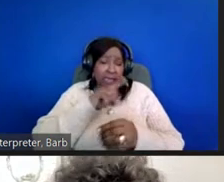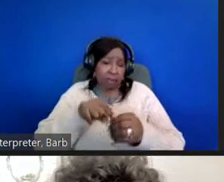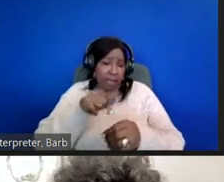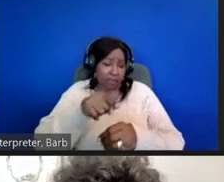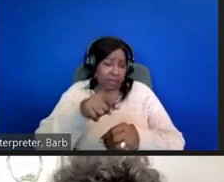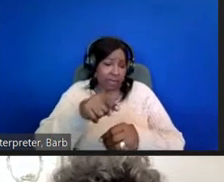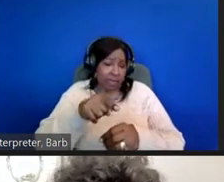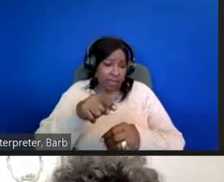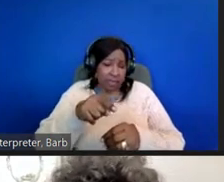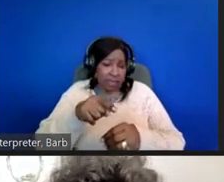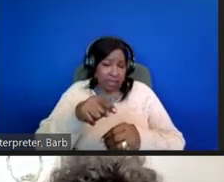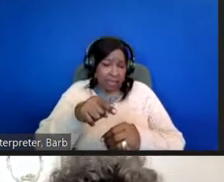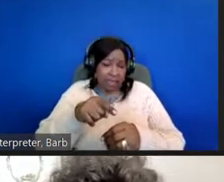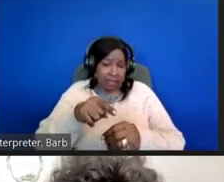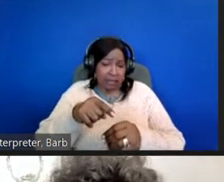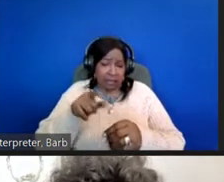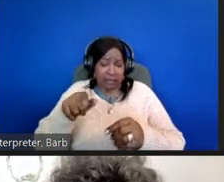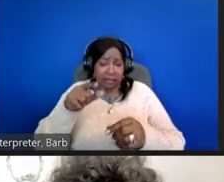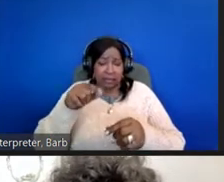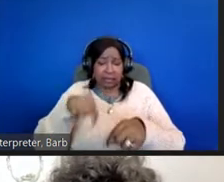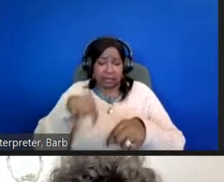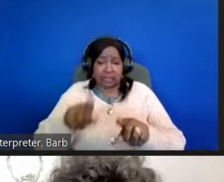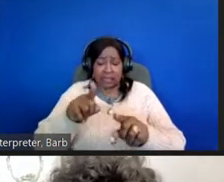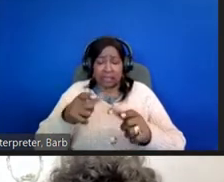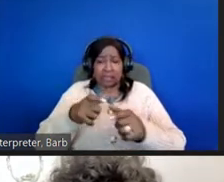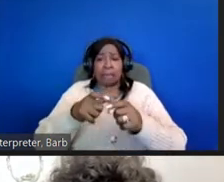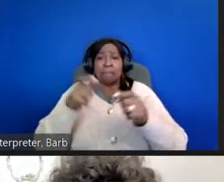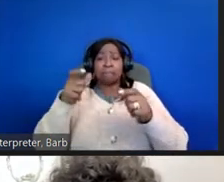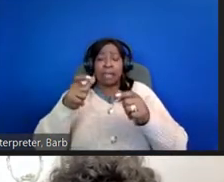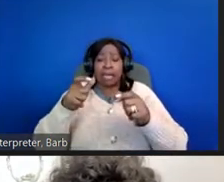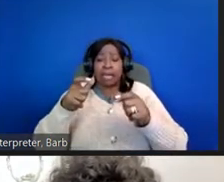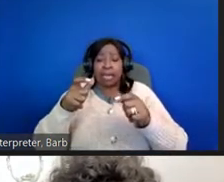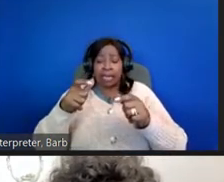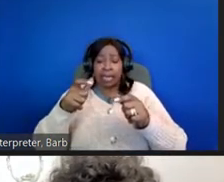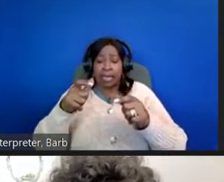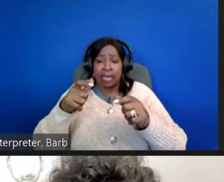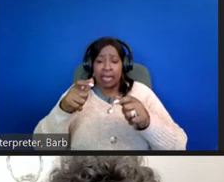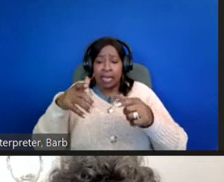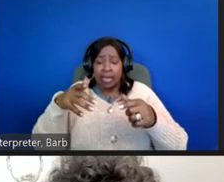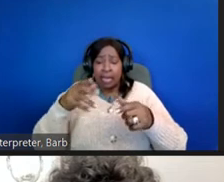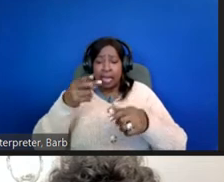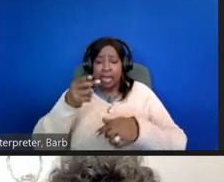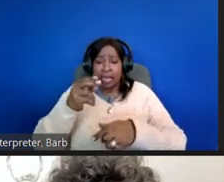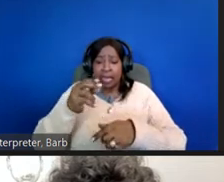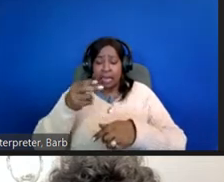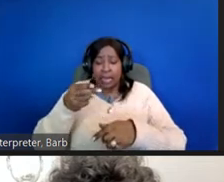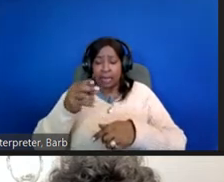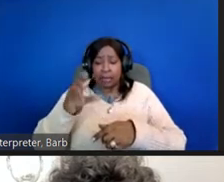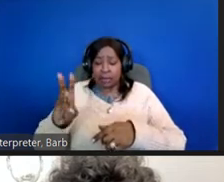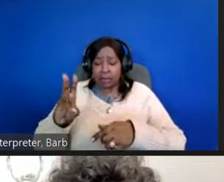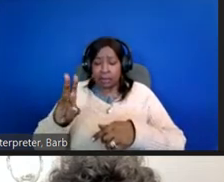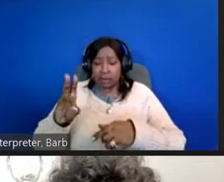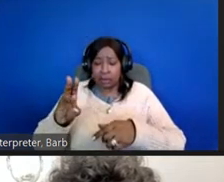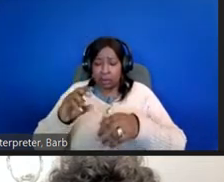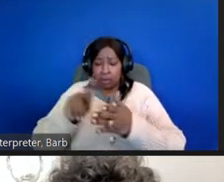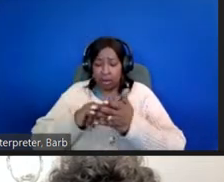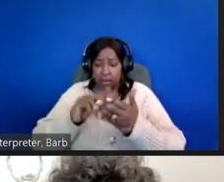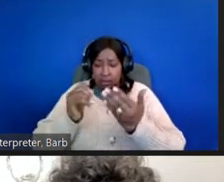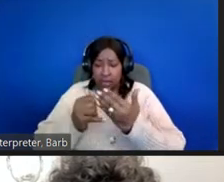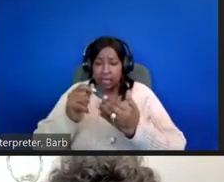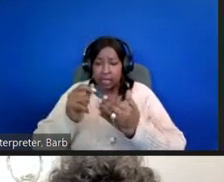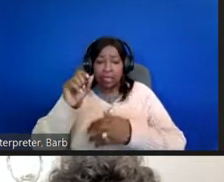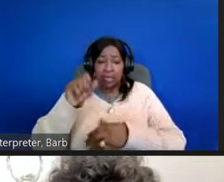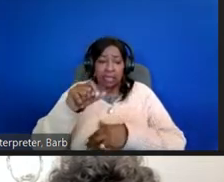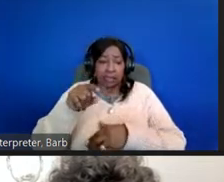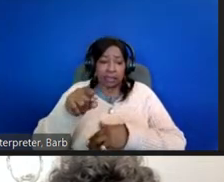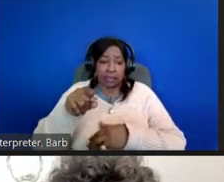given the big highway project. That's a really good question, Barbara. So the Racine station is on the Eisenhower.